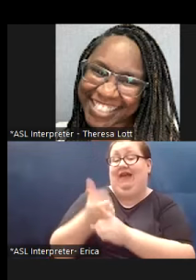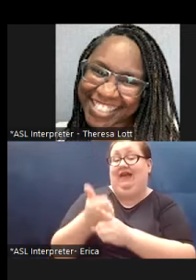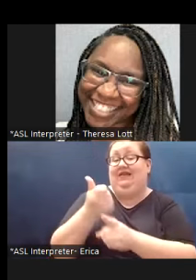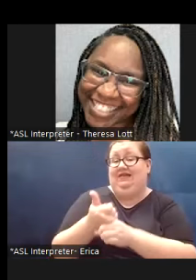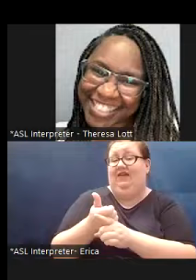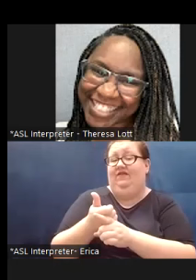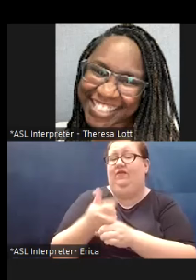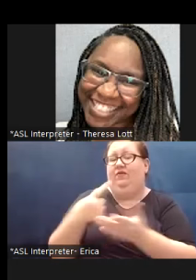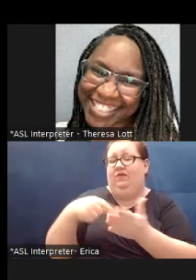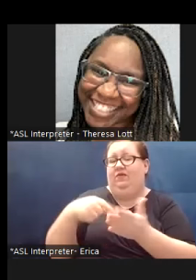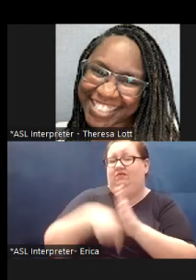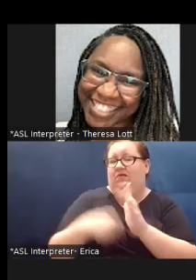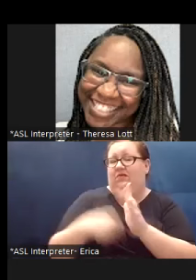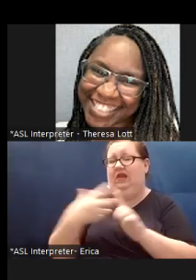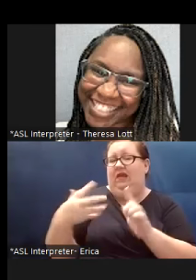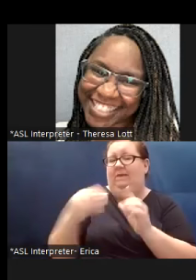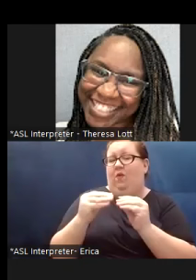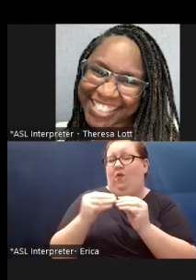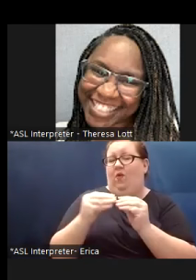breakouts.